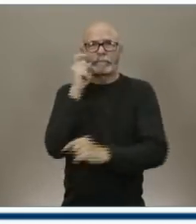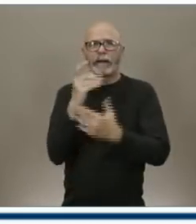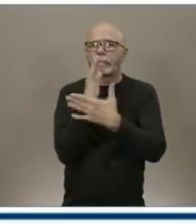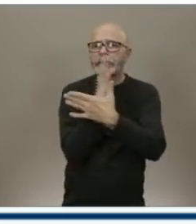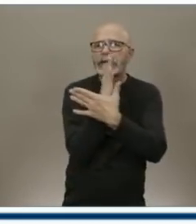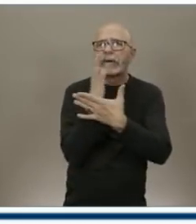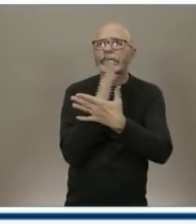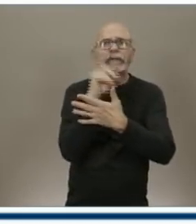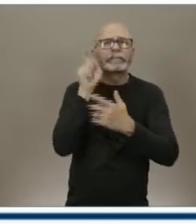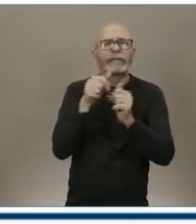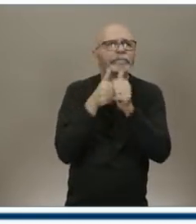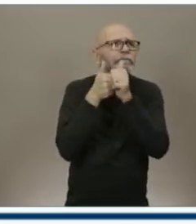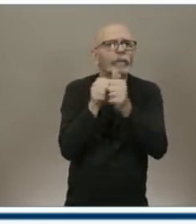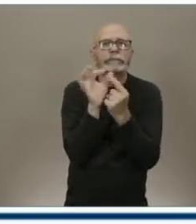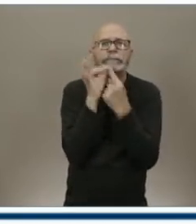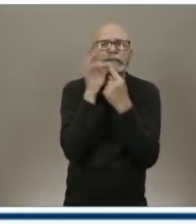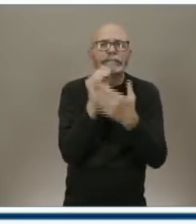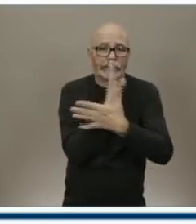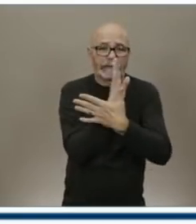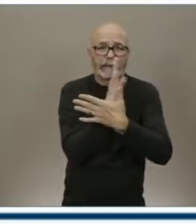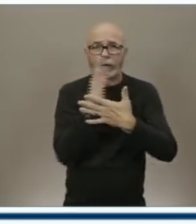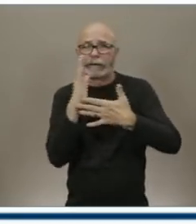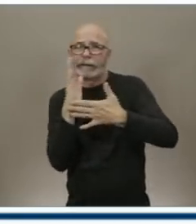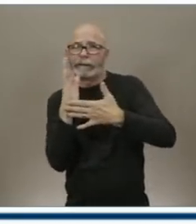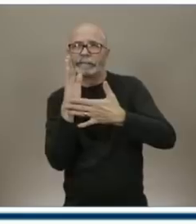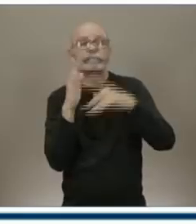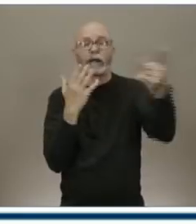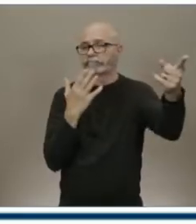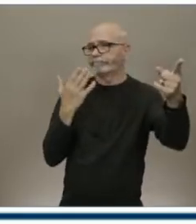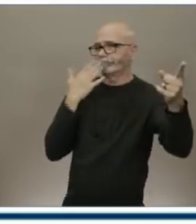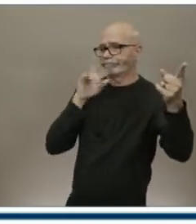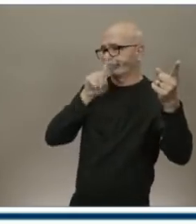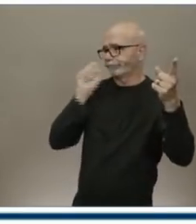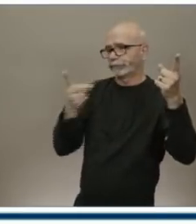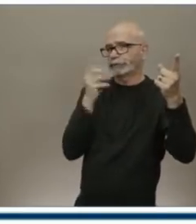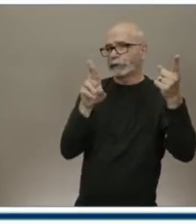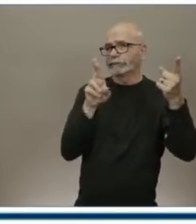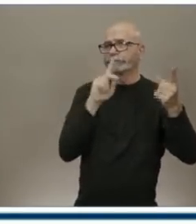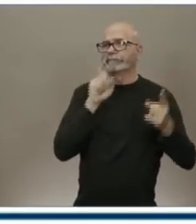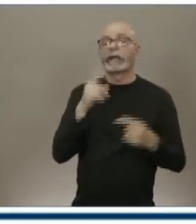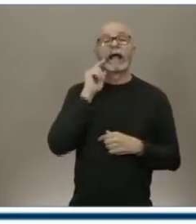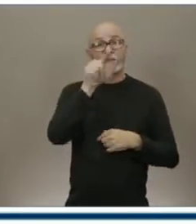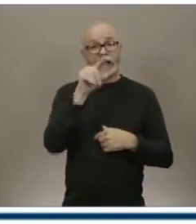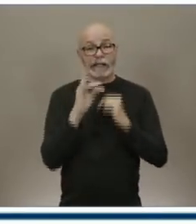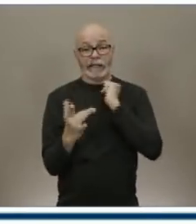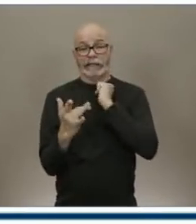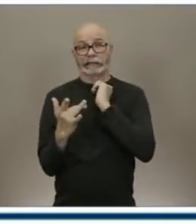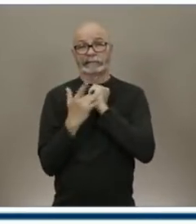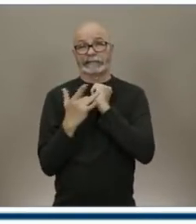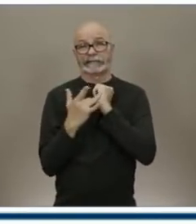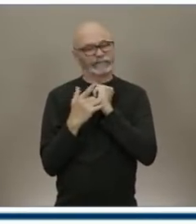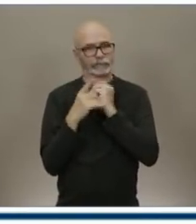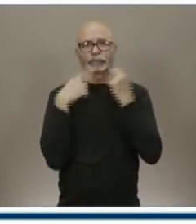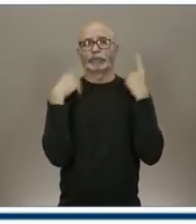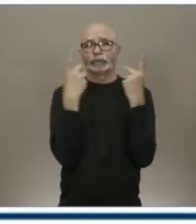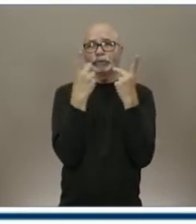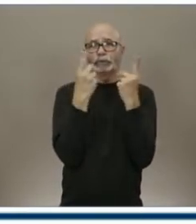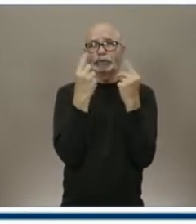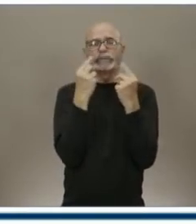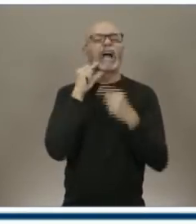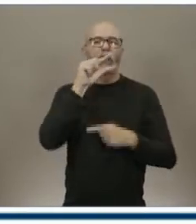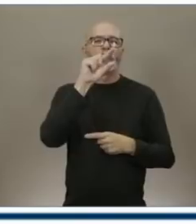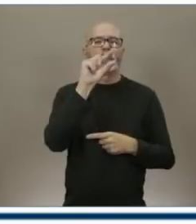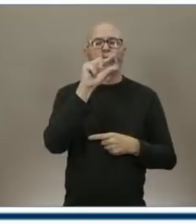it's called a messenger RNA technology. So what it does is it take a piece of the genetic code